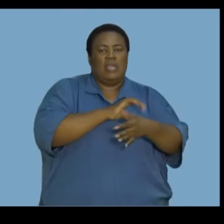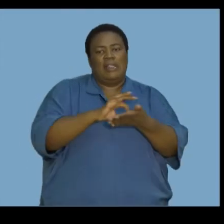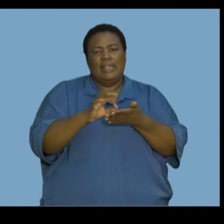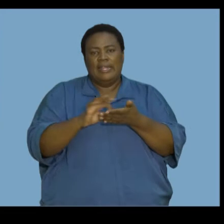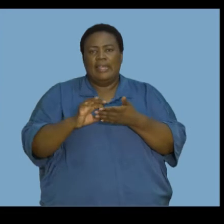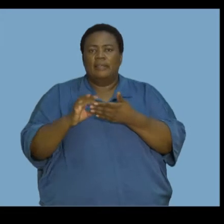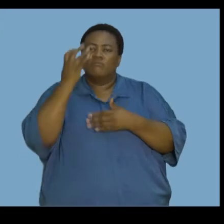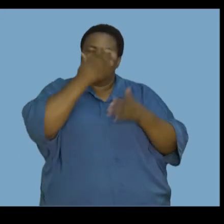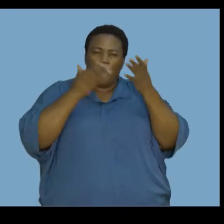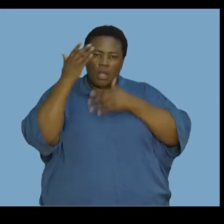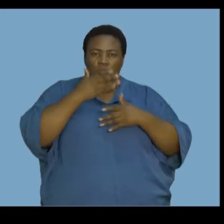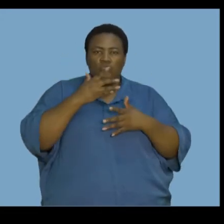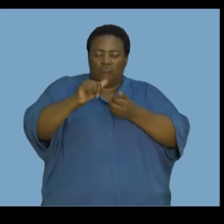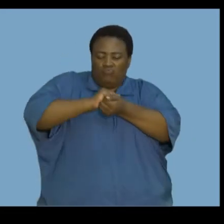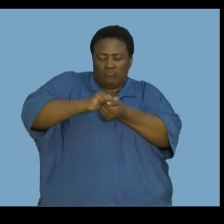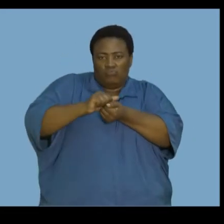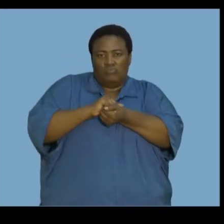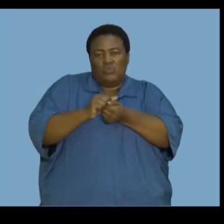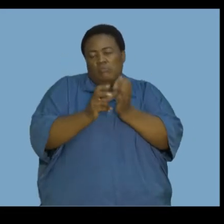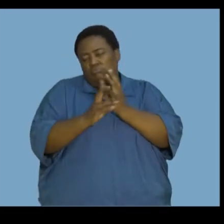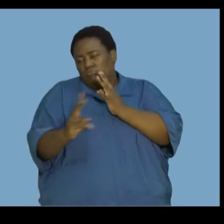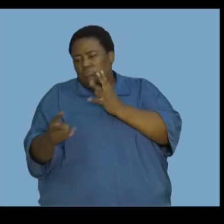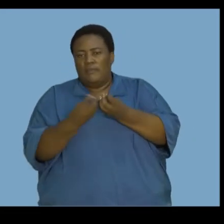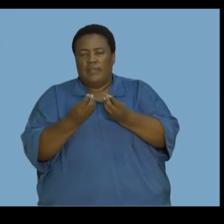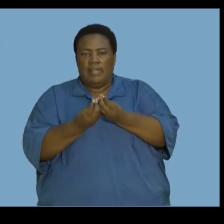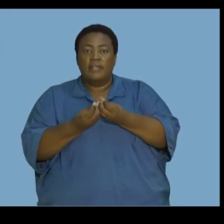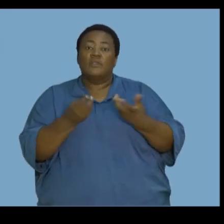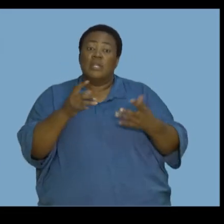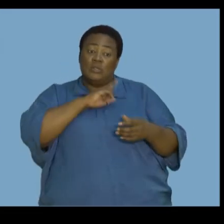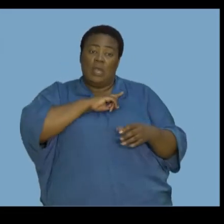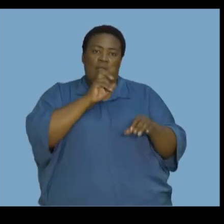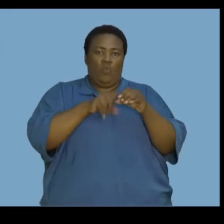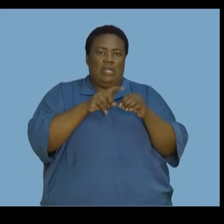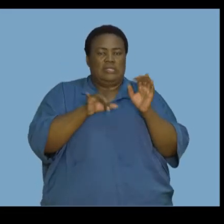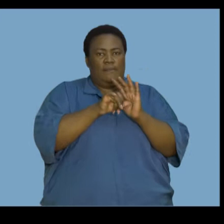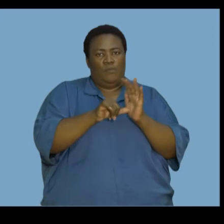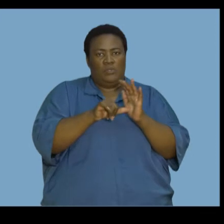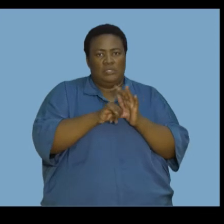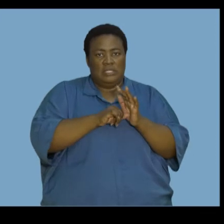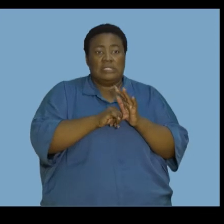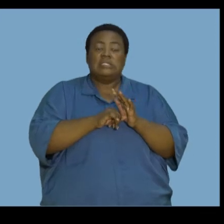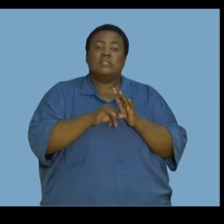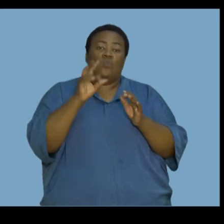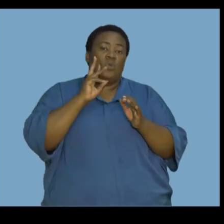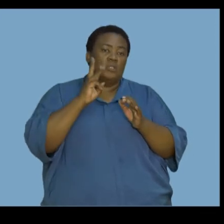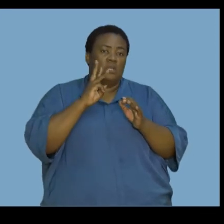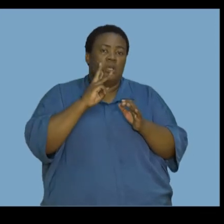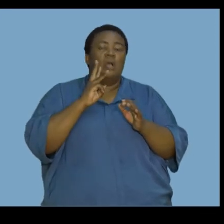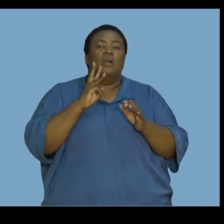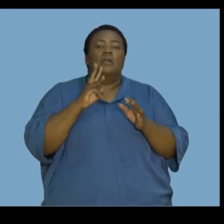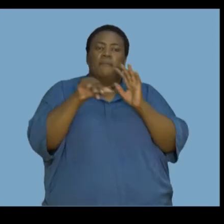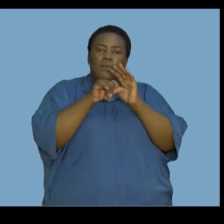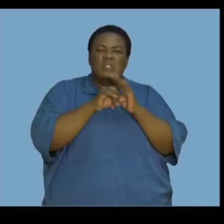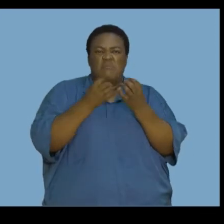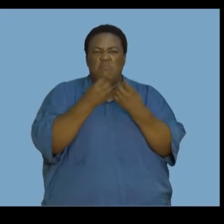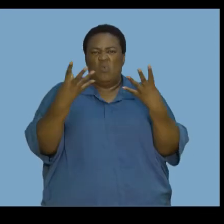for cleaning, for bathing, for laundry, and a host of other purposes, and hence the quality is very important. Water is critical to most